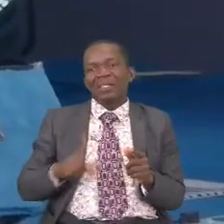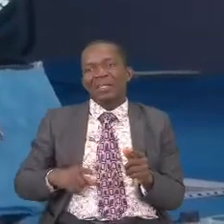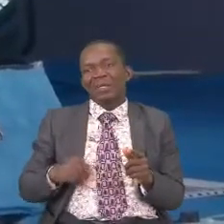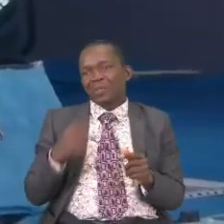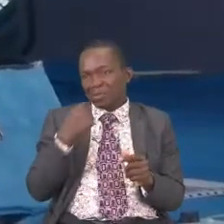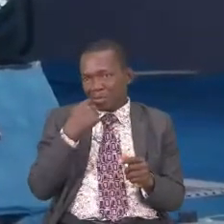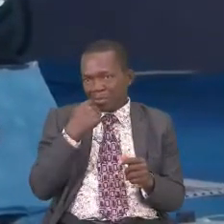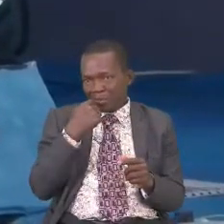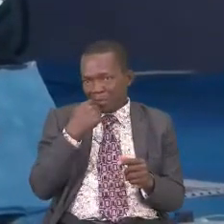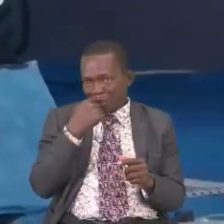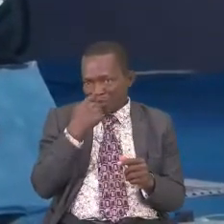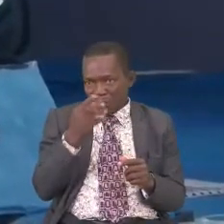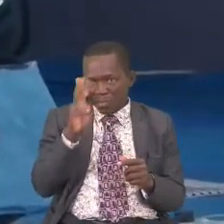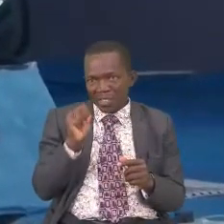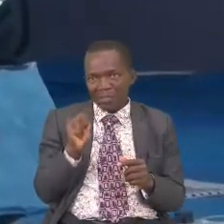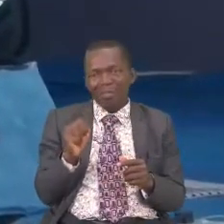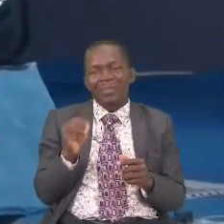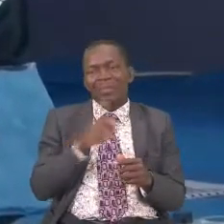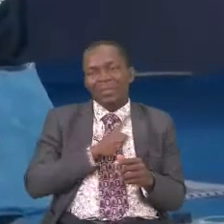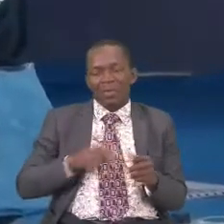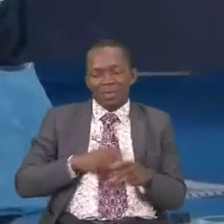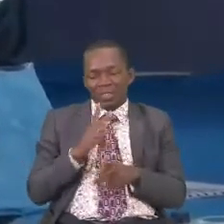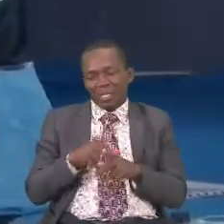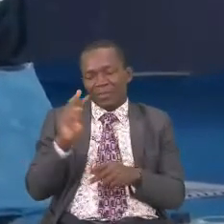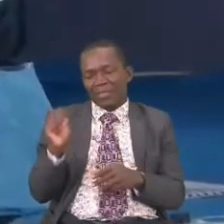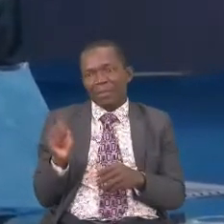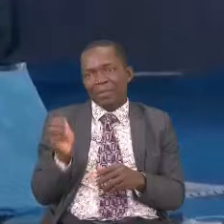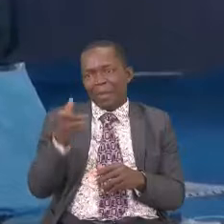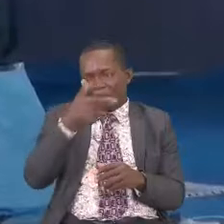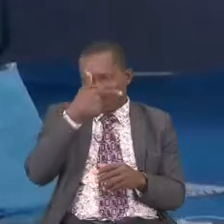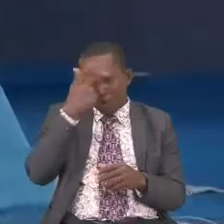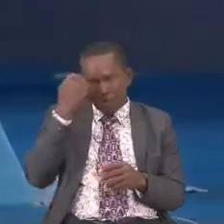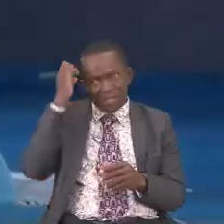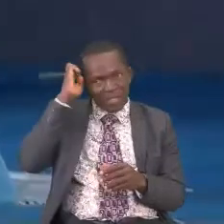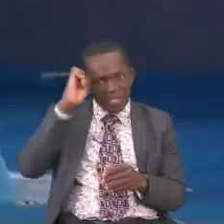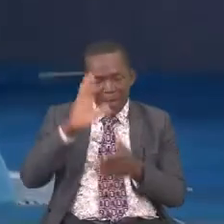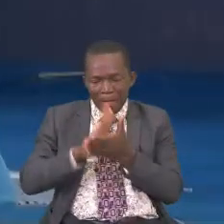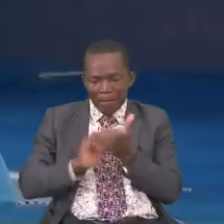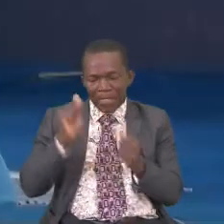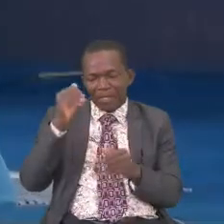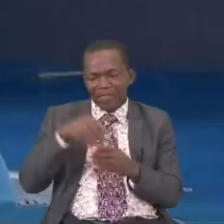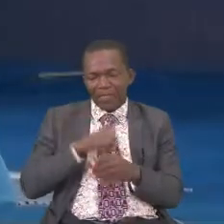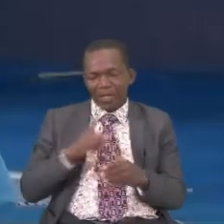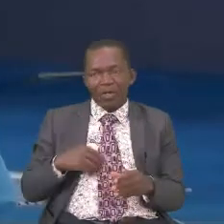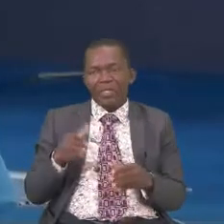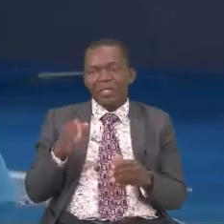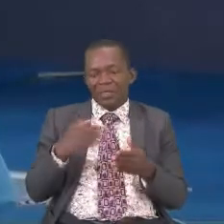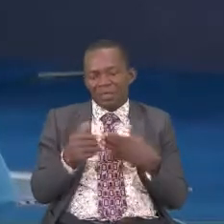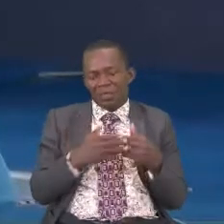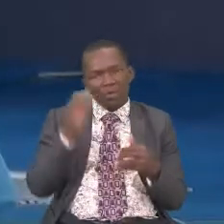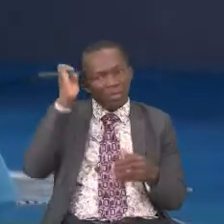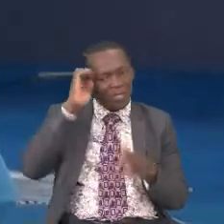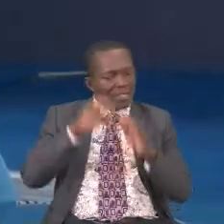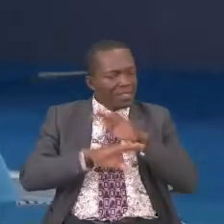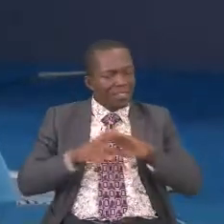man, God spared him because he believed in his God. Even though he didn't shout, even though he didn't speak, he